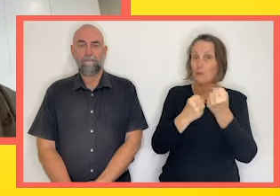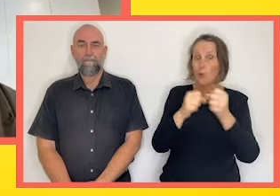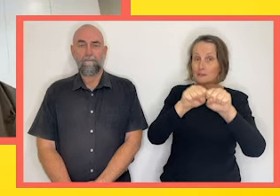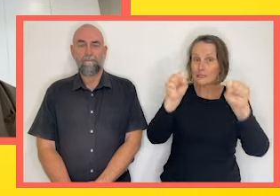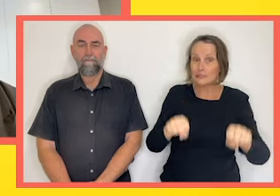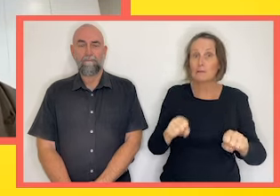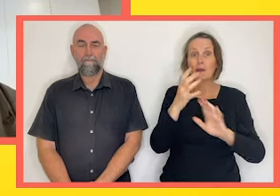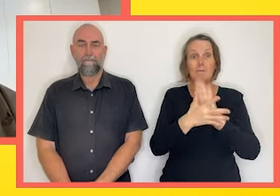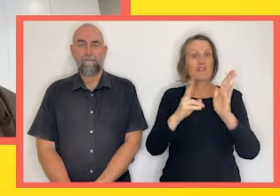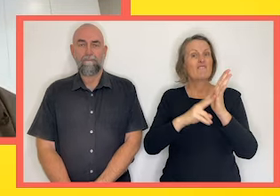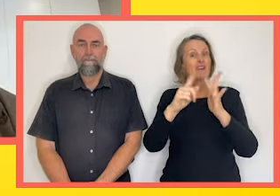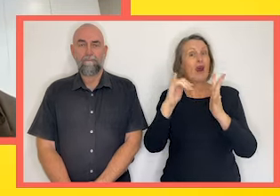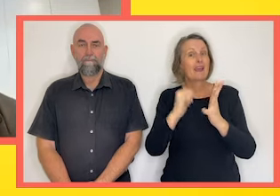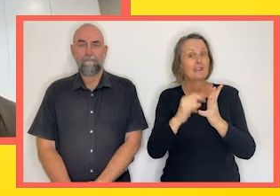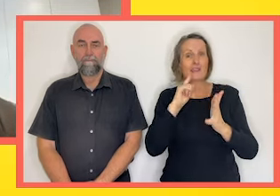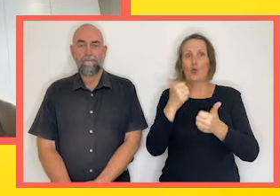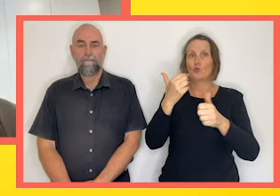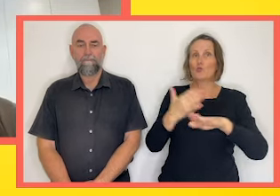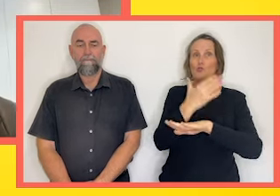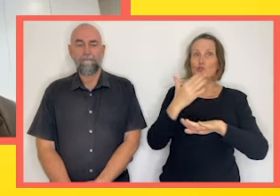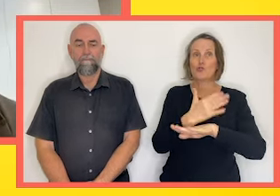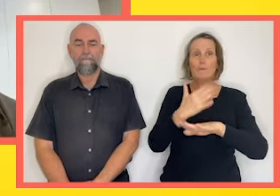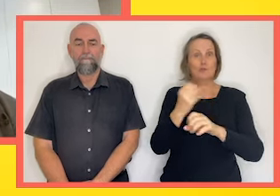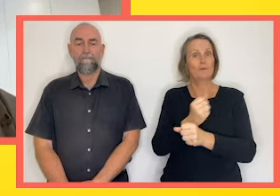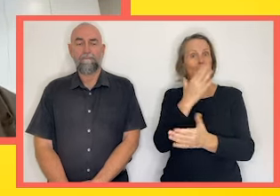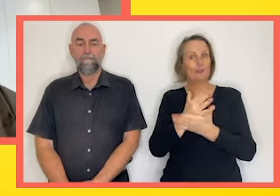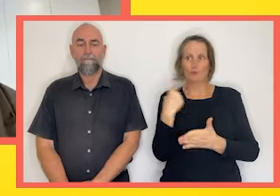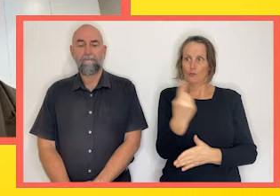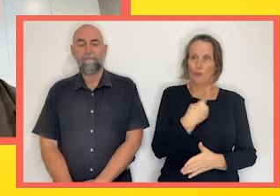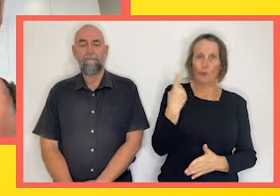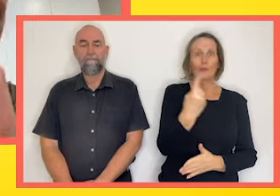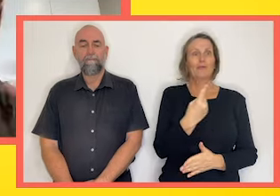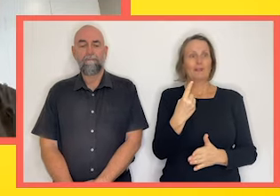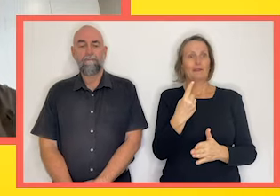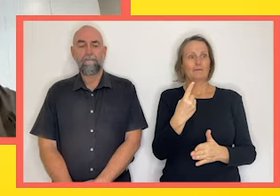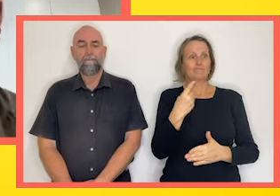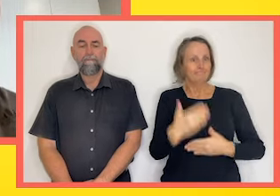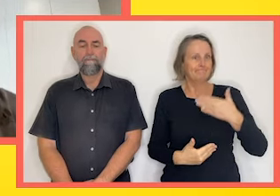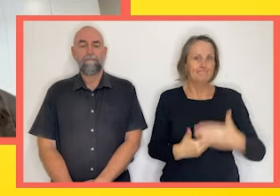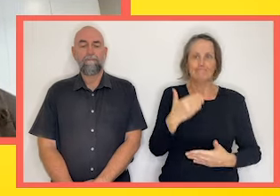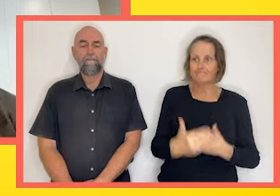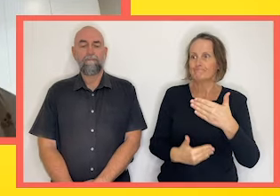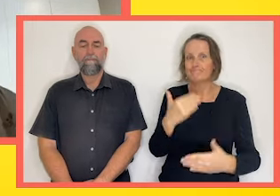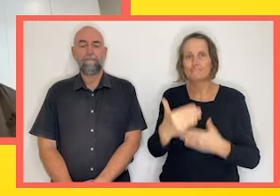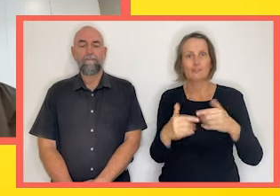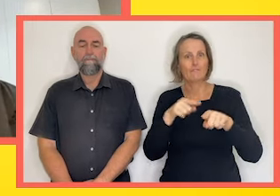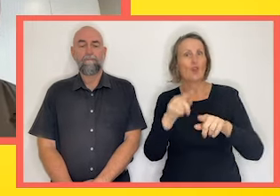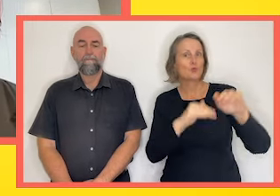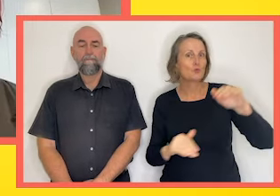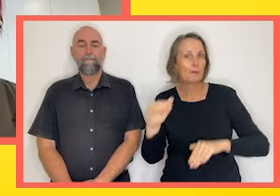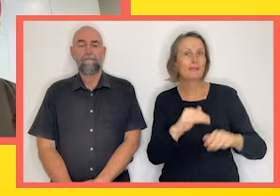staff at the VIS. So they do a good job of conditioning us and making sure everything's in line with our